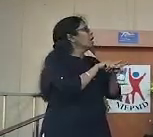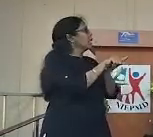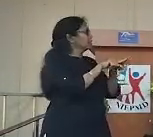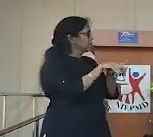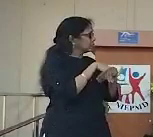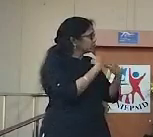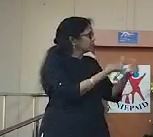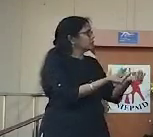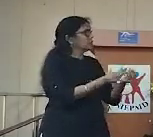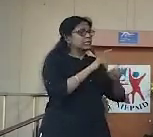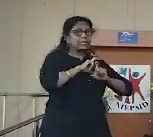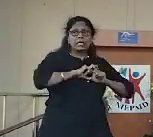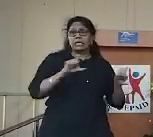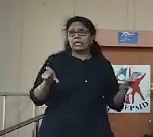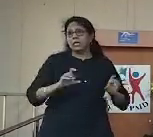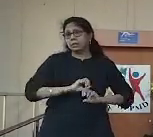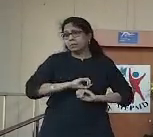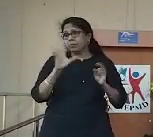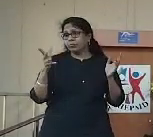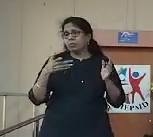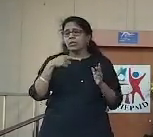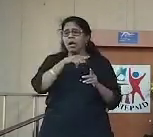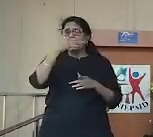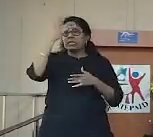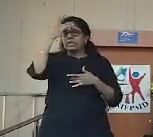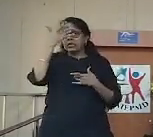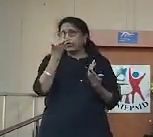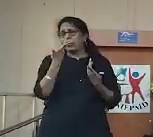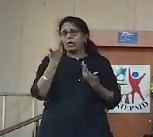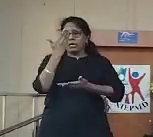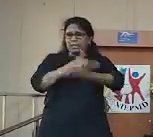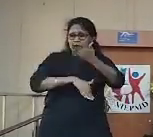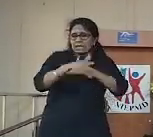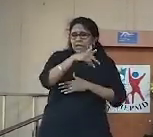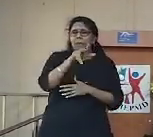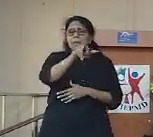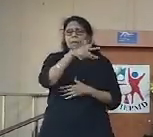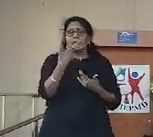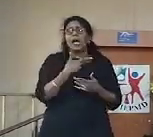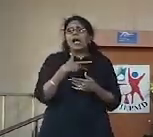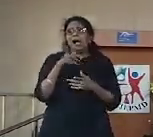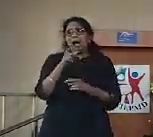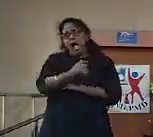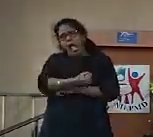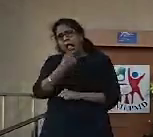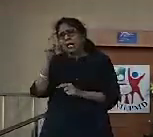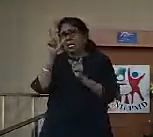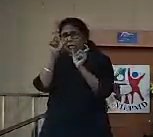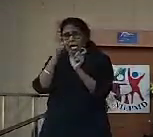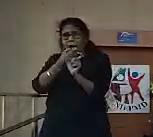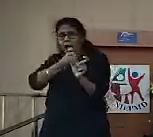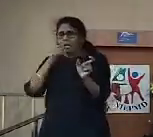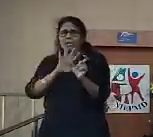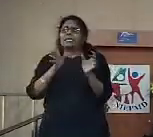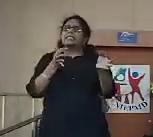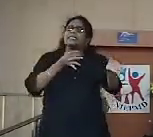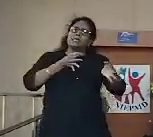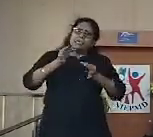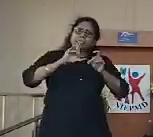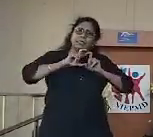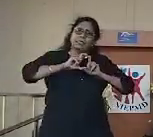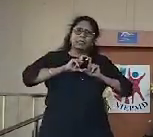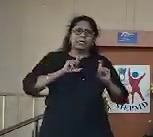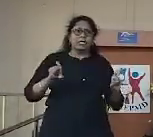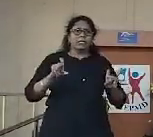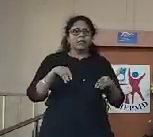We are not going to use very technical terms when we clearly explain the diagnosis to the families. We